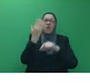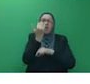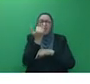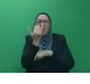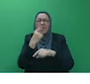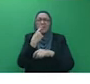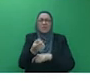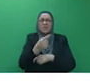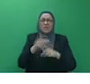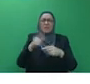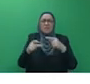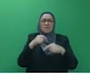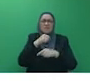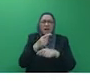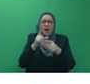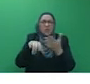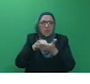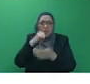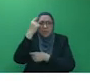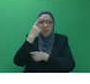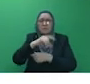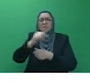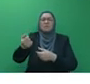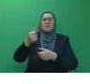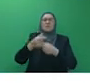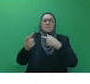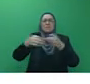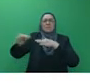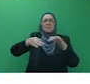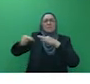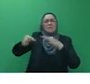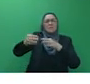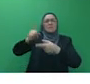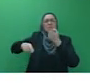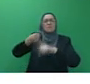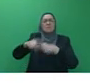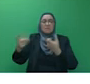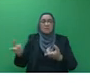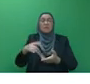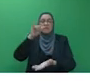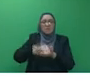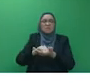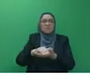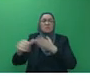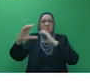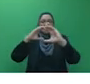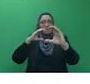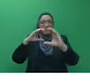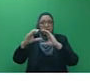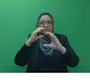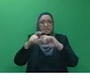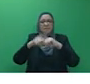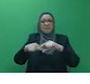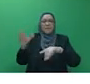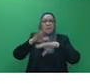there's communication happening in virtual stand-up and that is something new and that is something i hope to be able to incorporate in